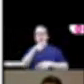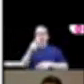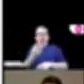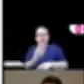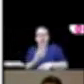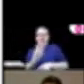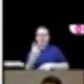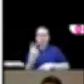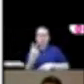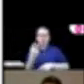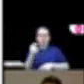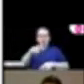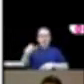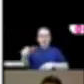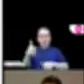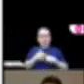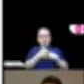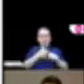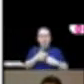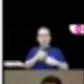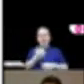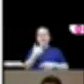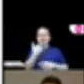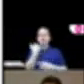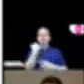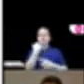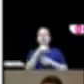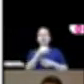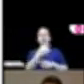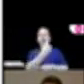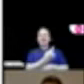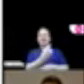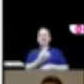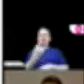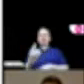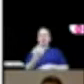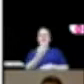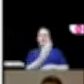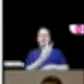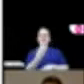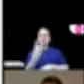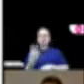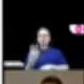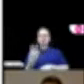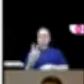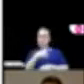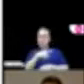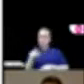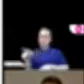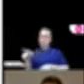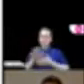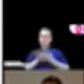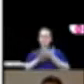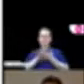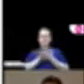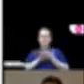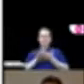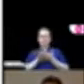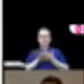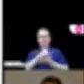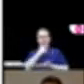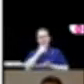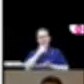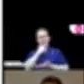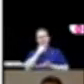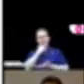about 32 people. If you get the refusals of each and everyone, you will find undespicable